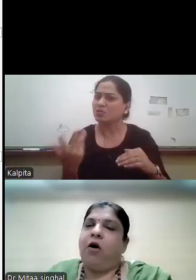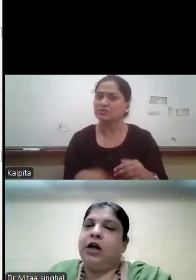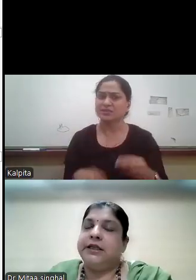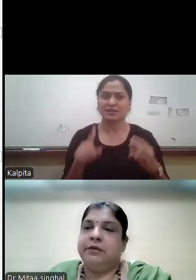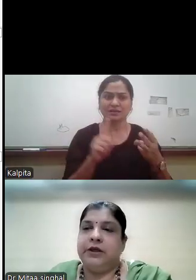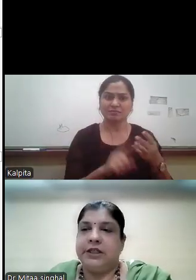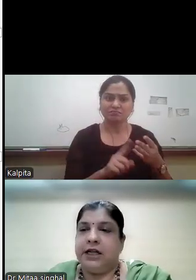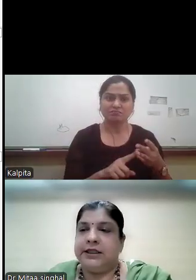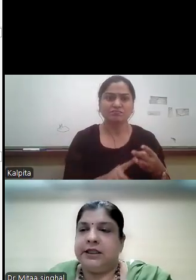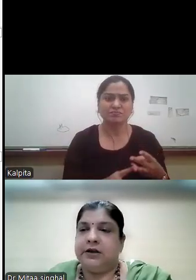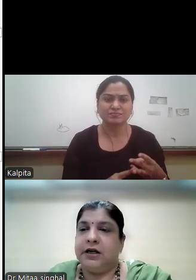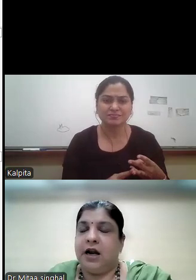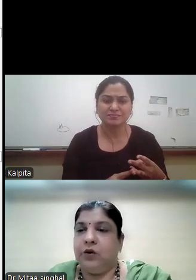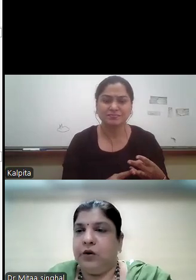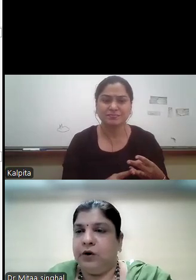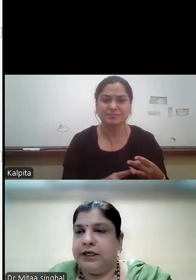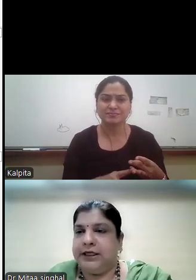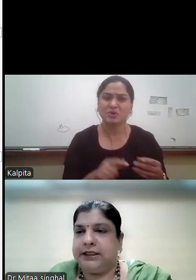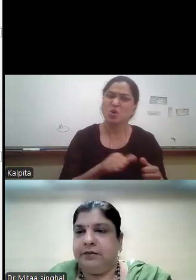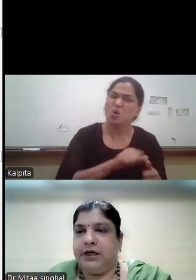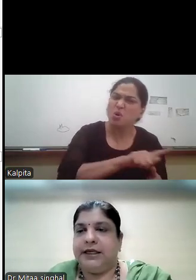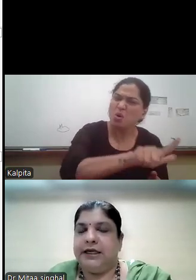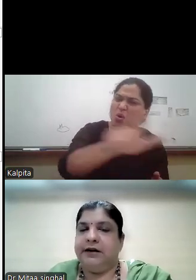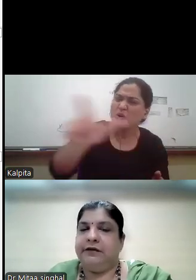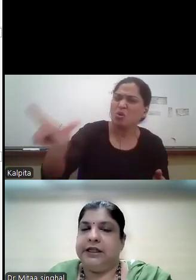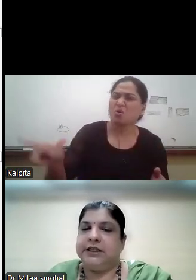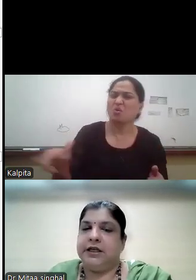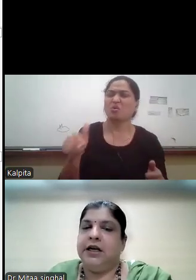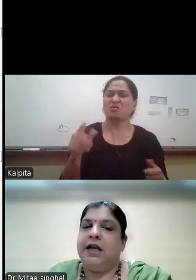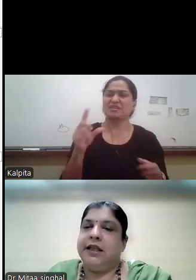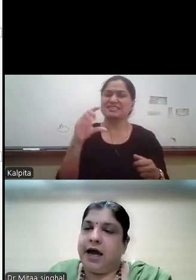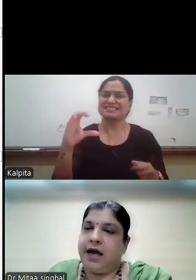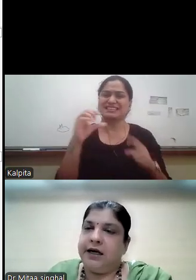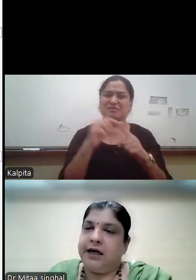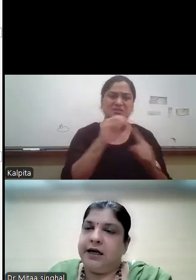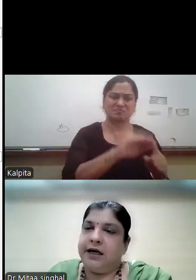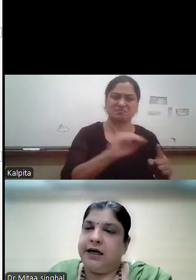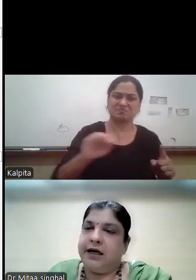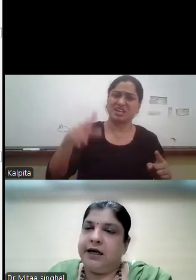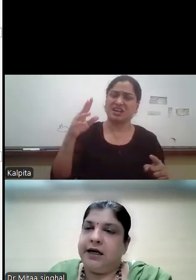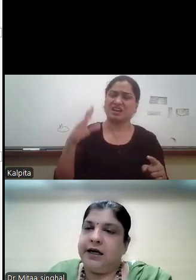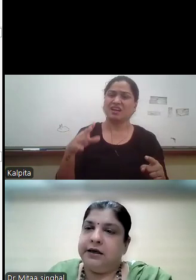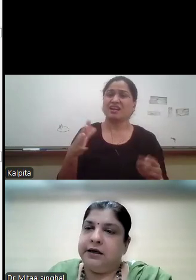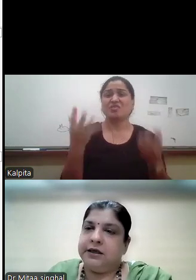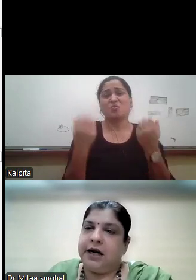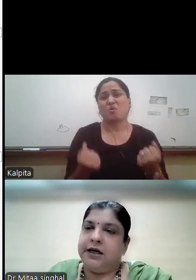that all cerebral palsy children are locomotorily disabled. They need a wheelchair. They are